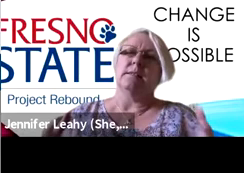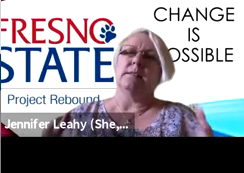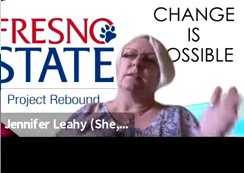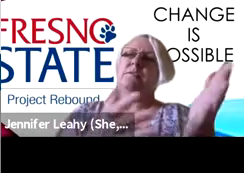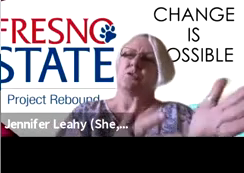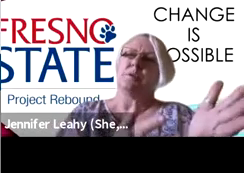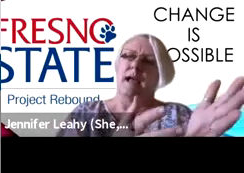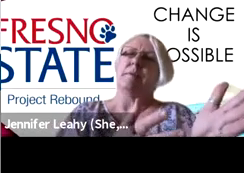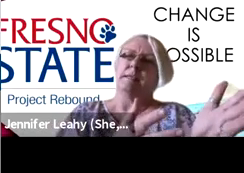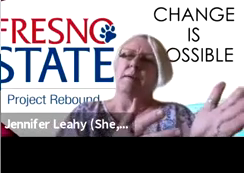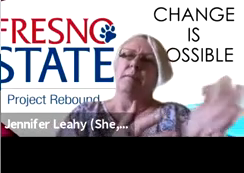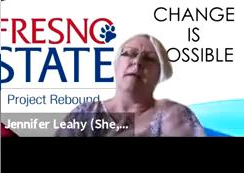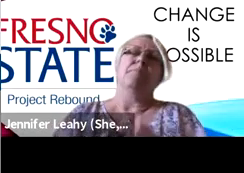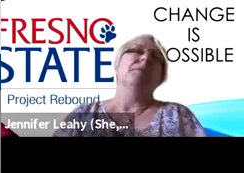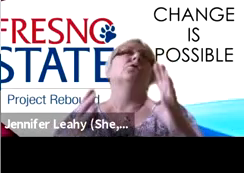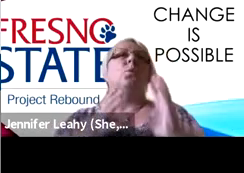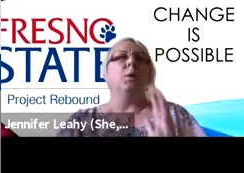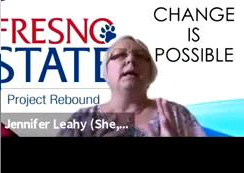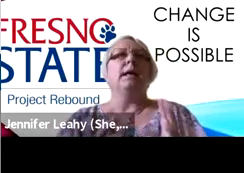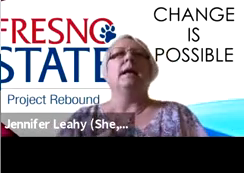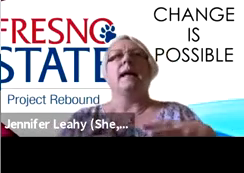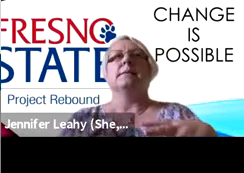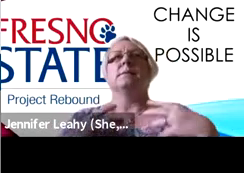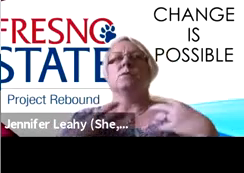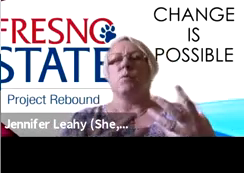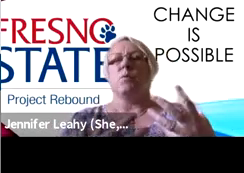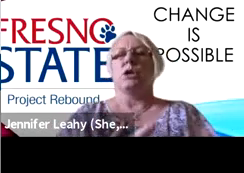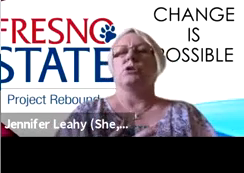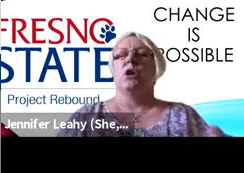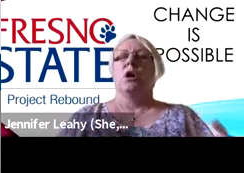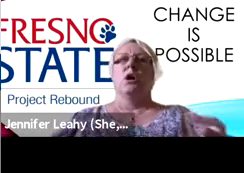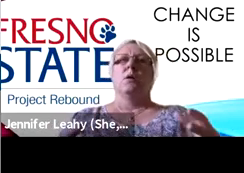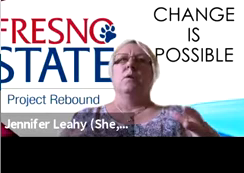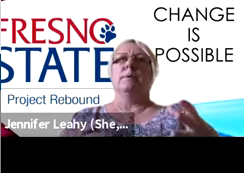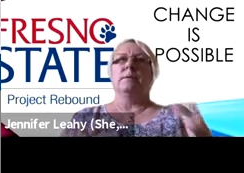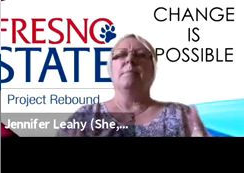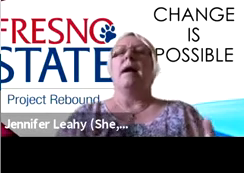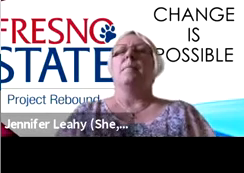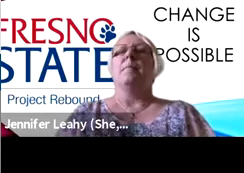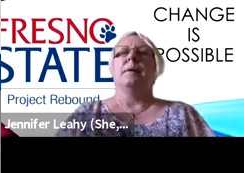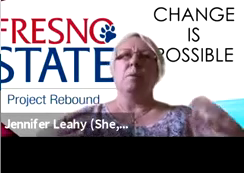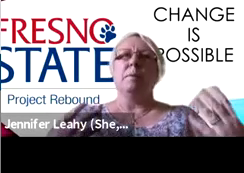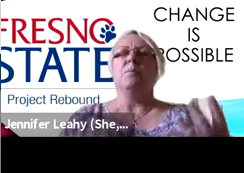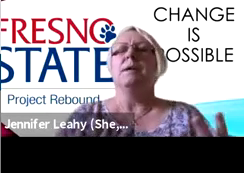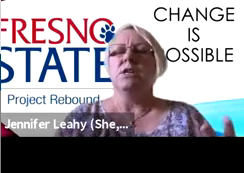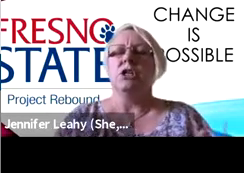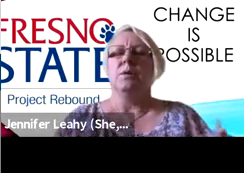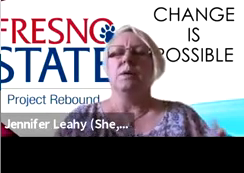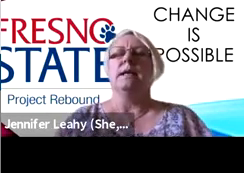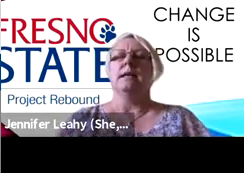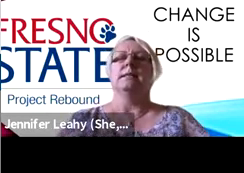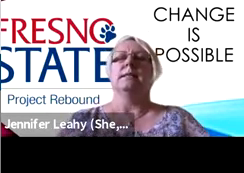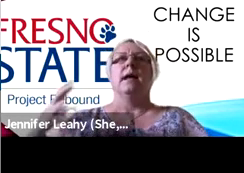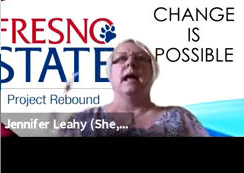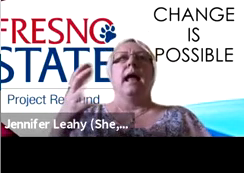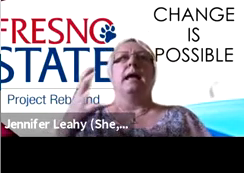that's supporting individuals that come into the pipeline. So we, as supporters, build him up, help him re-envision who